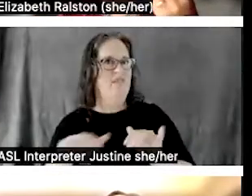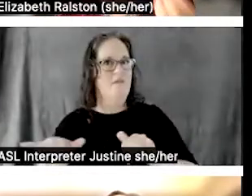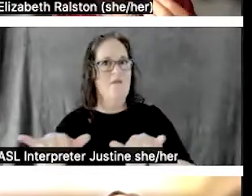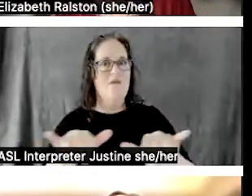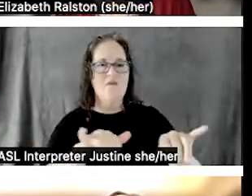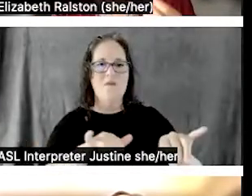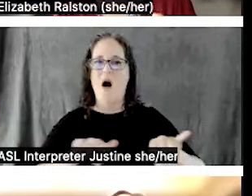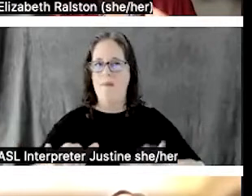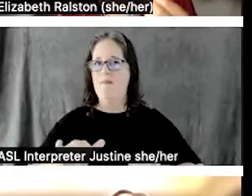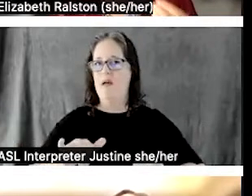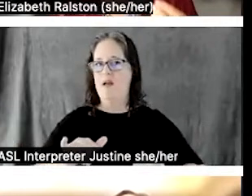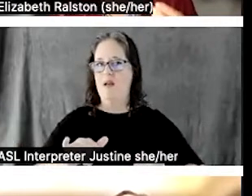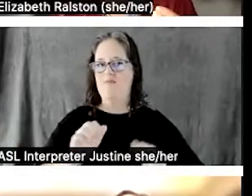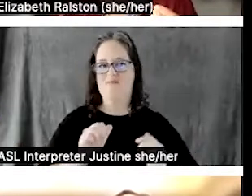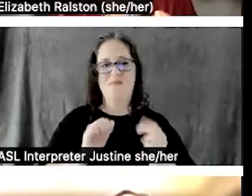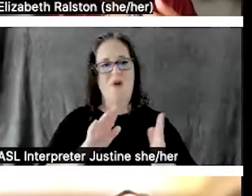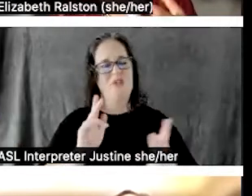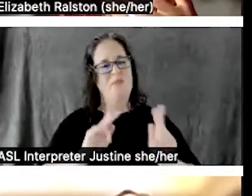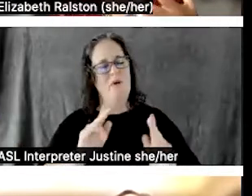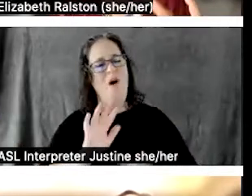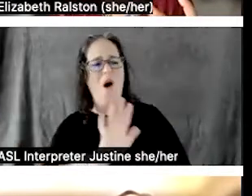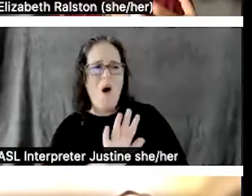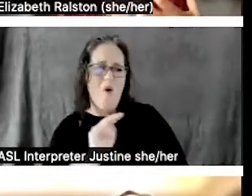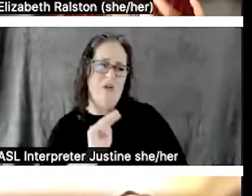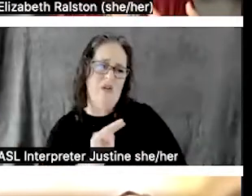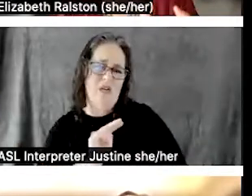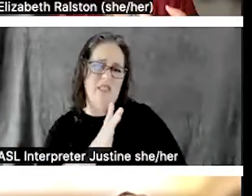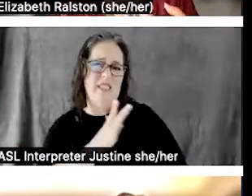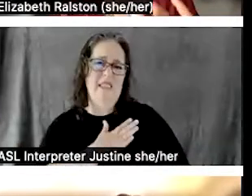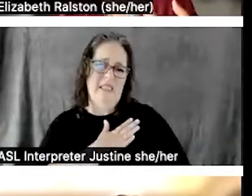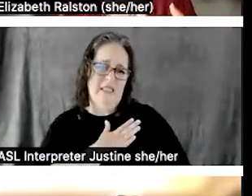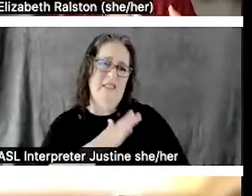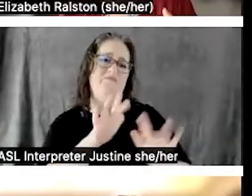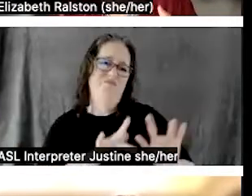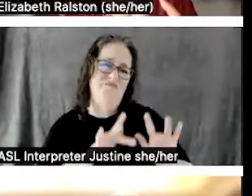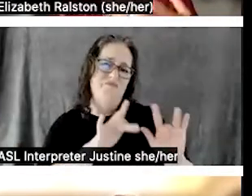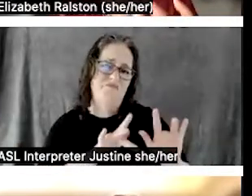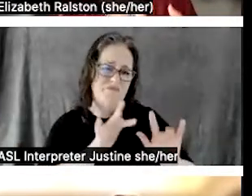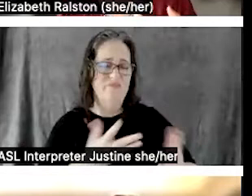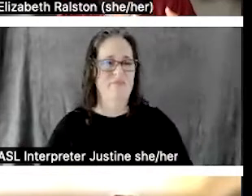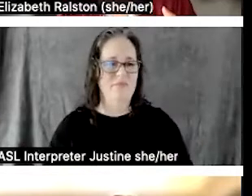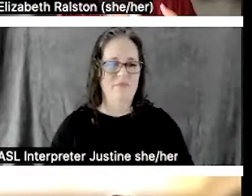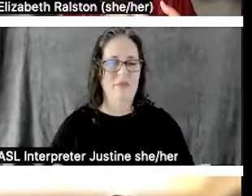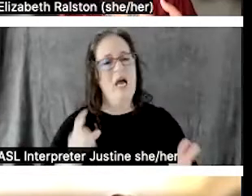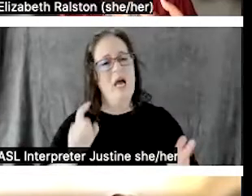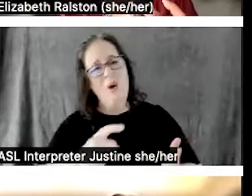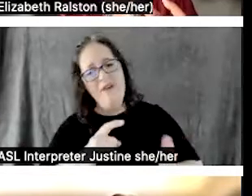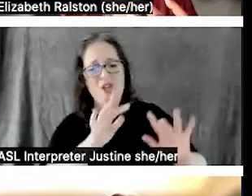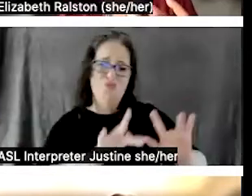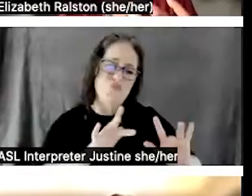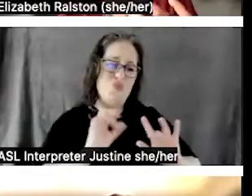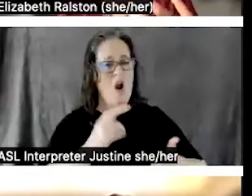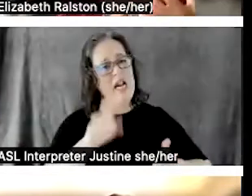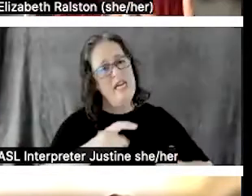a common way of looking at people with disabilities. That there's someone to be pitied or helped.